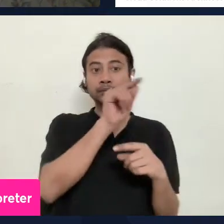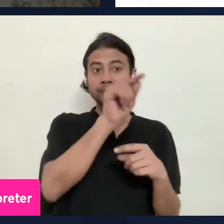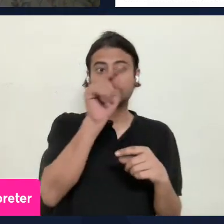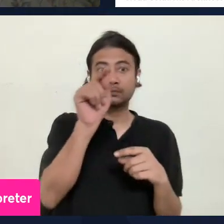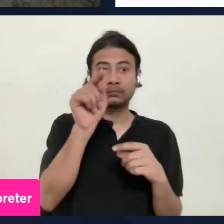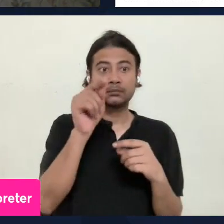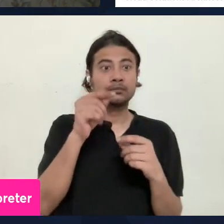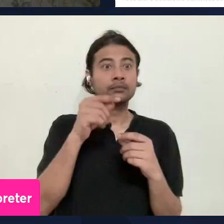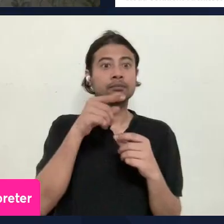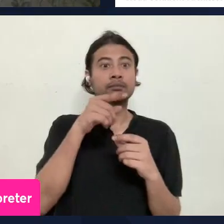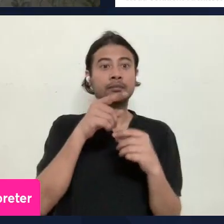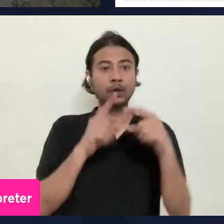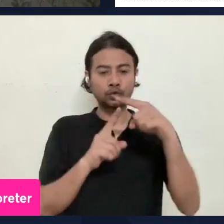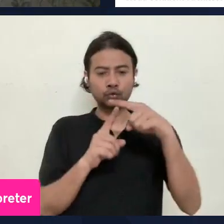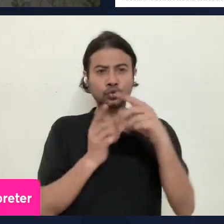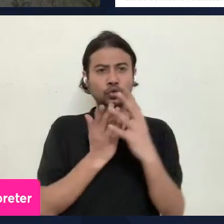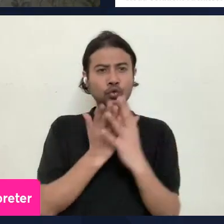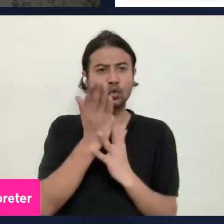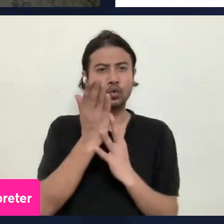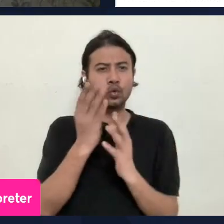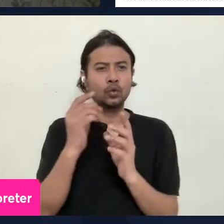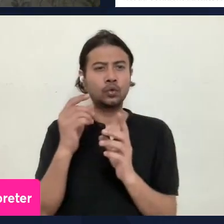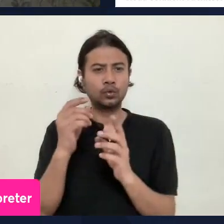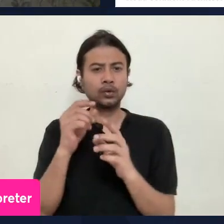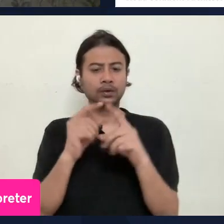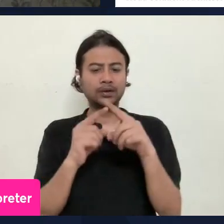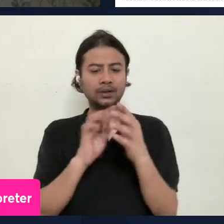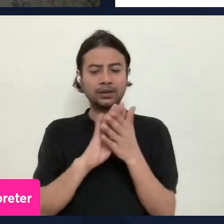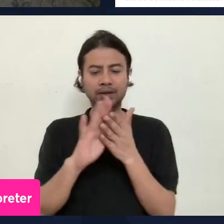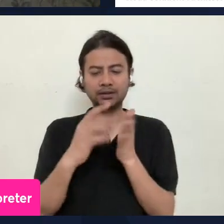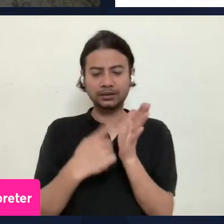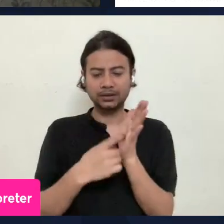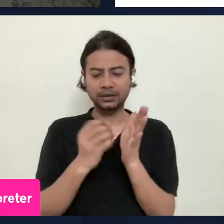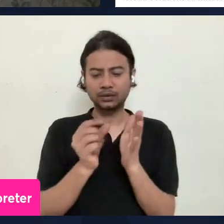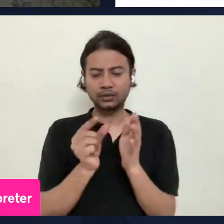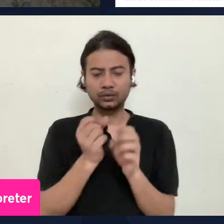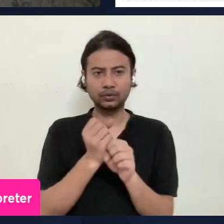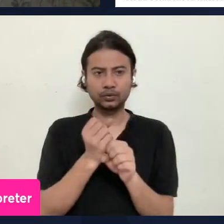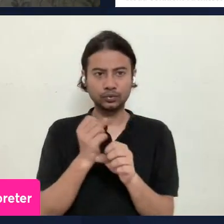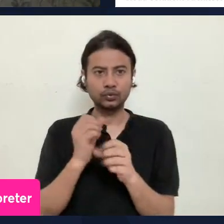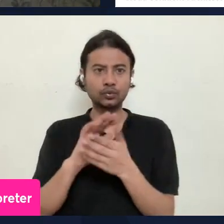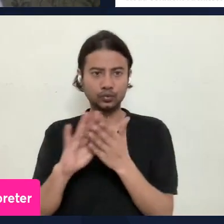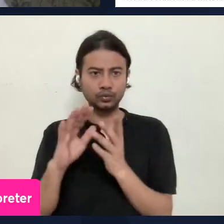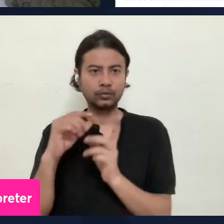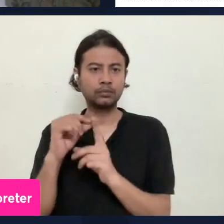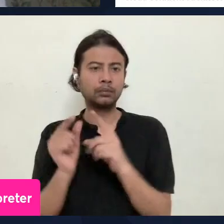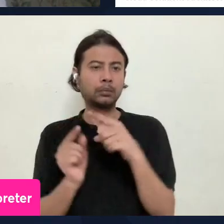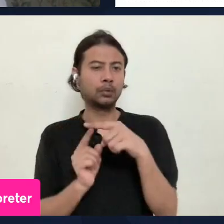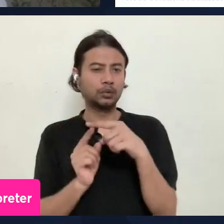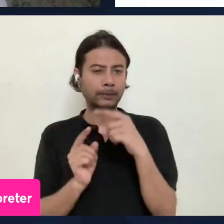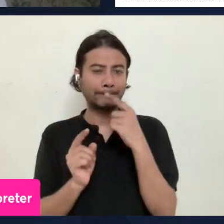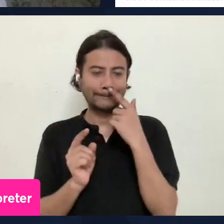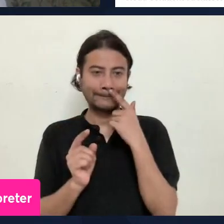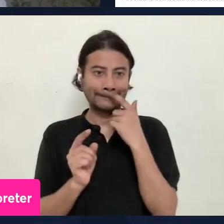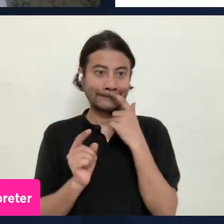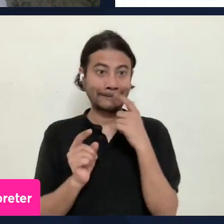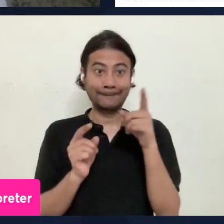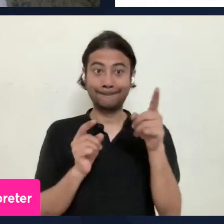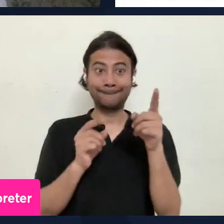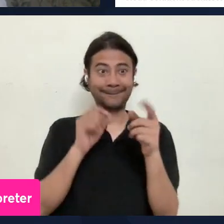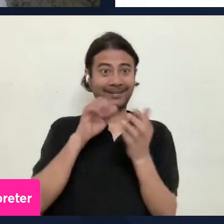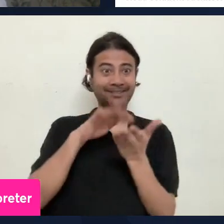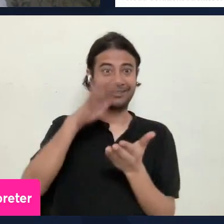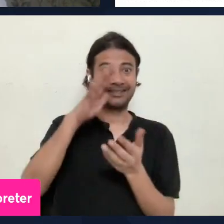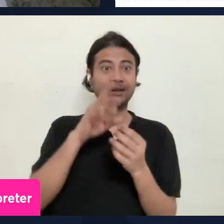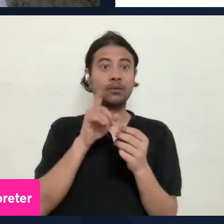a large capacity requirement, they can flex that volume or capacity pool to be 100